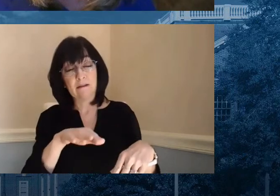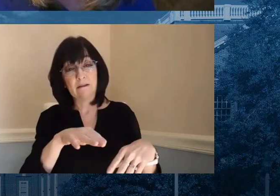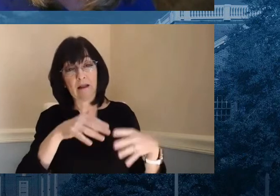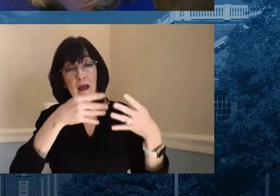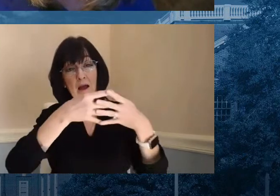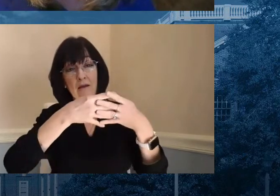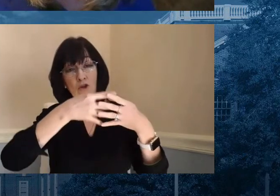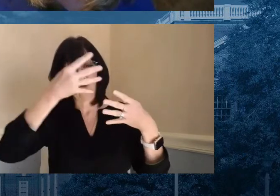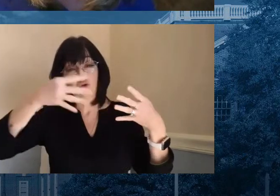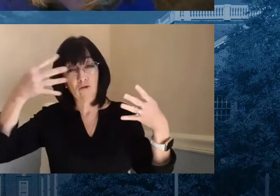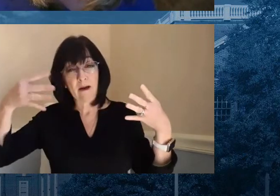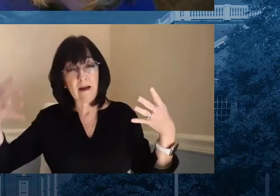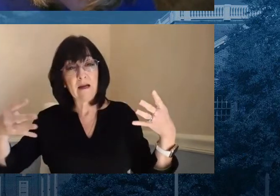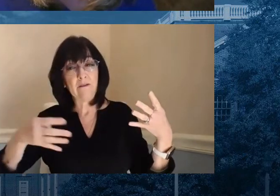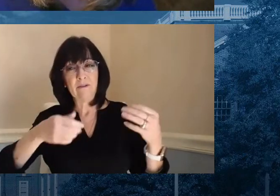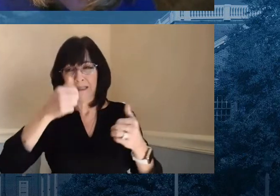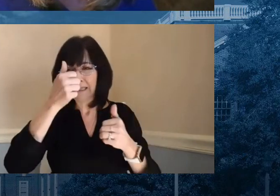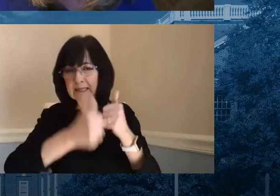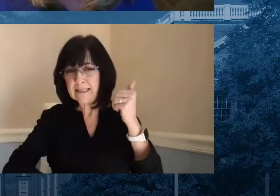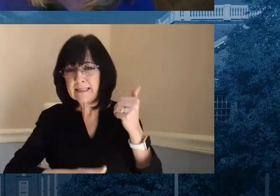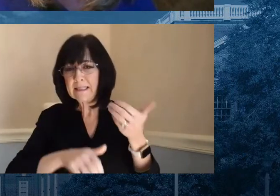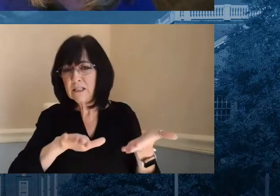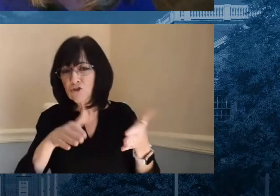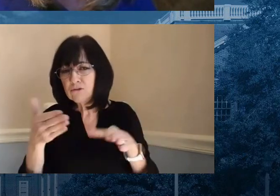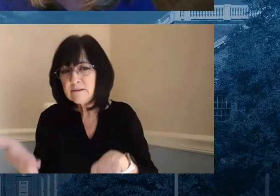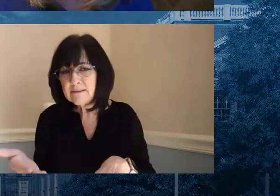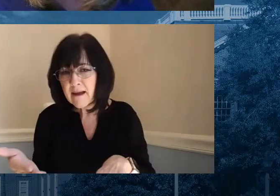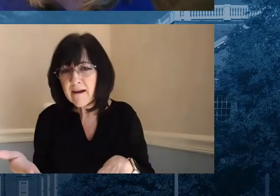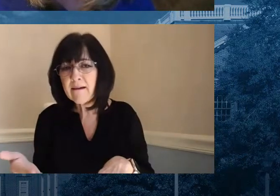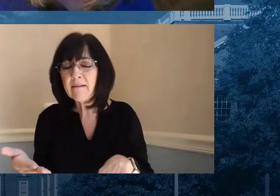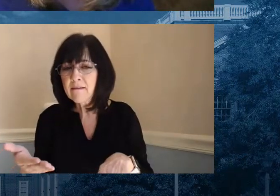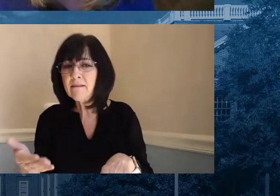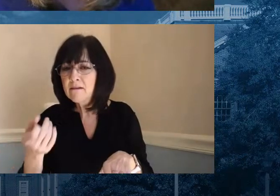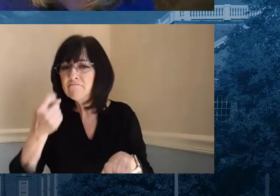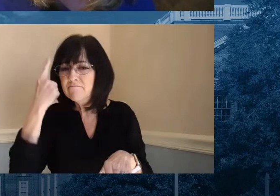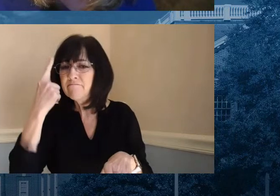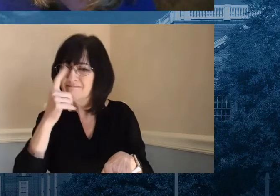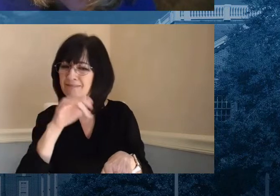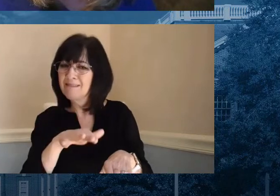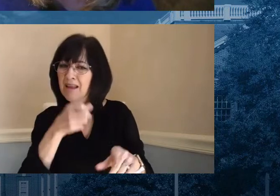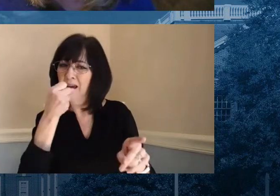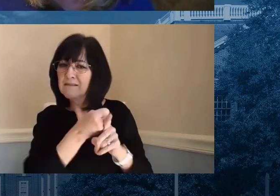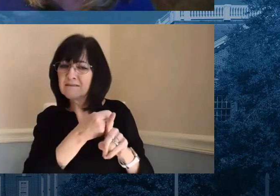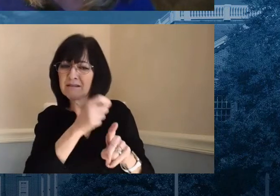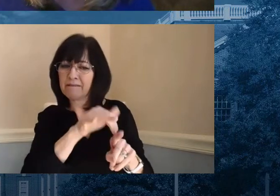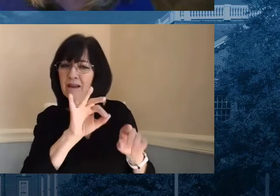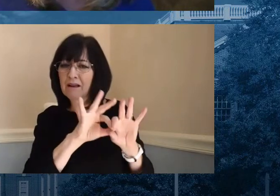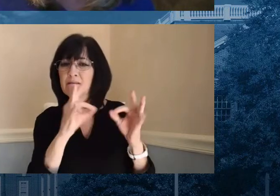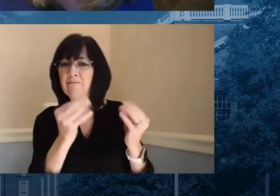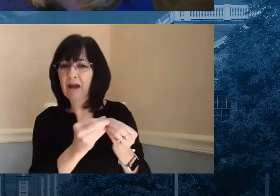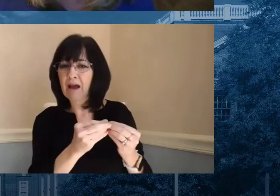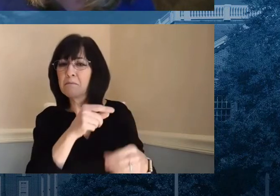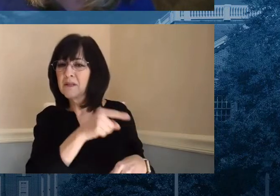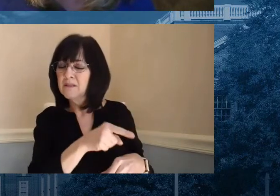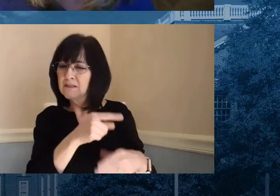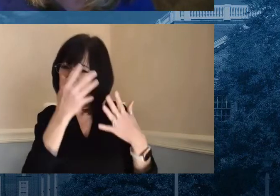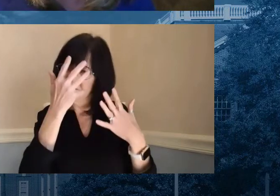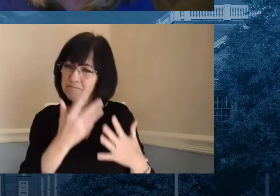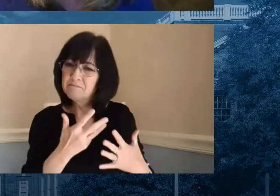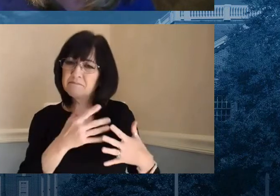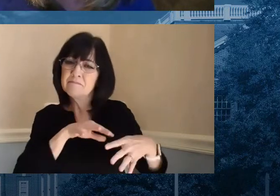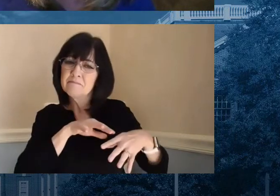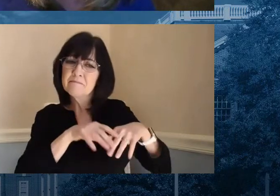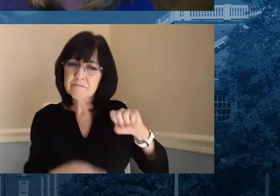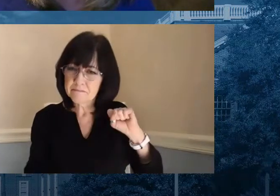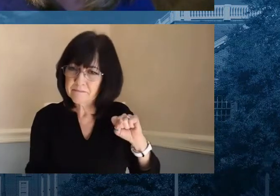every fatality is a tragedy for that person and that family, but those numbers are really